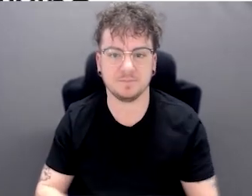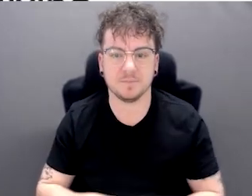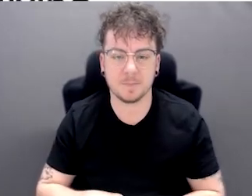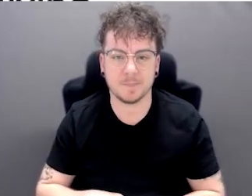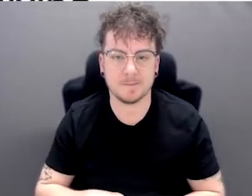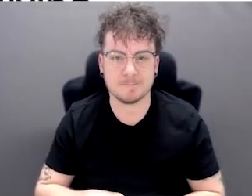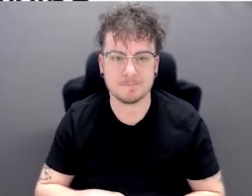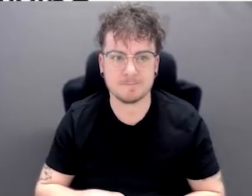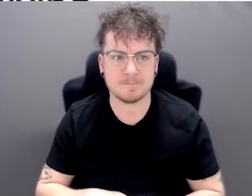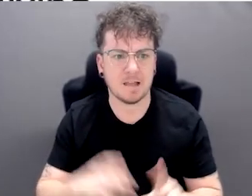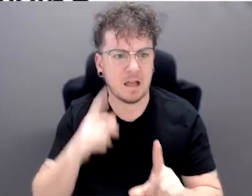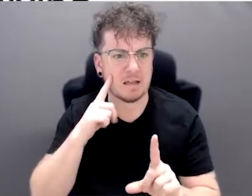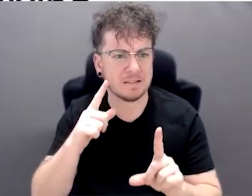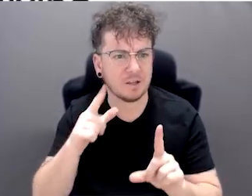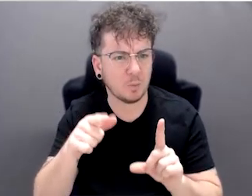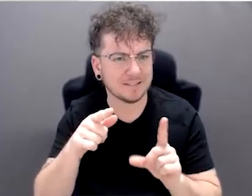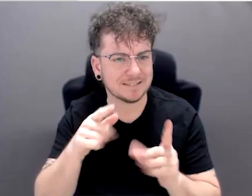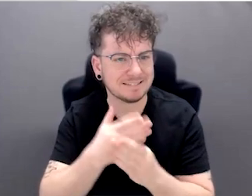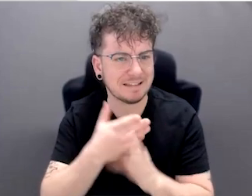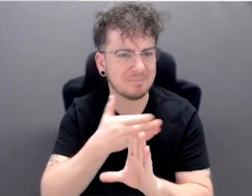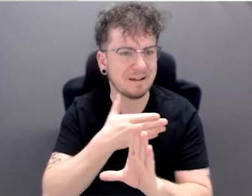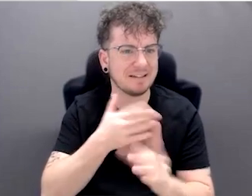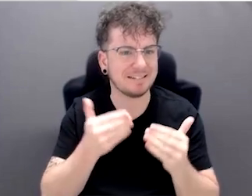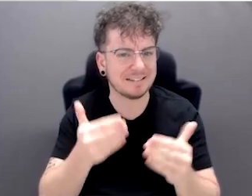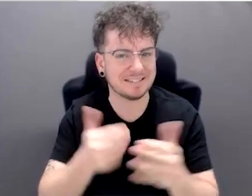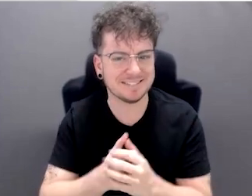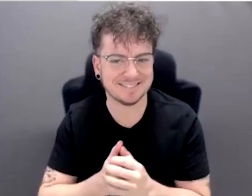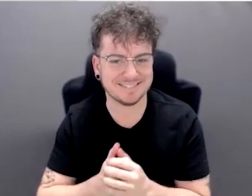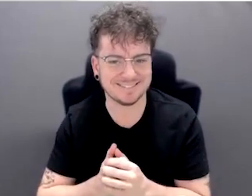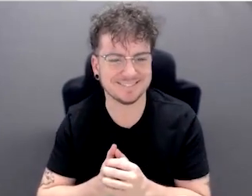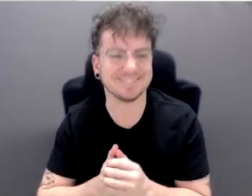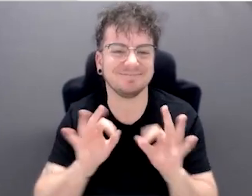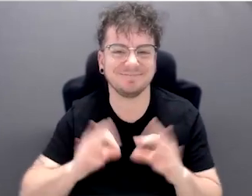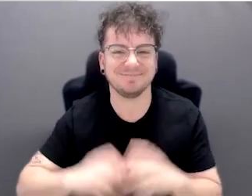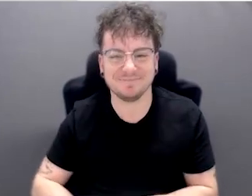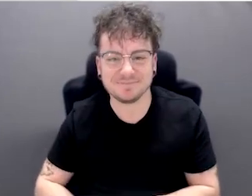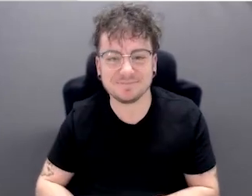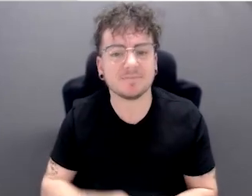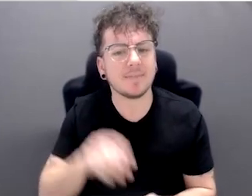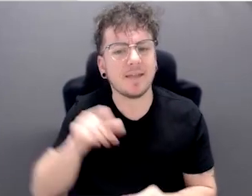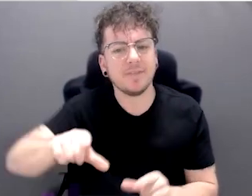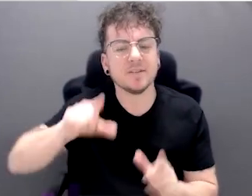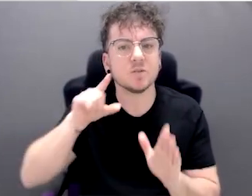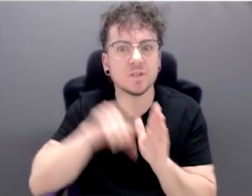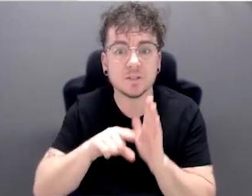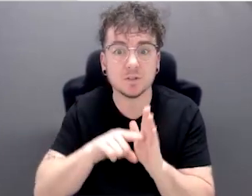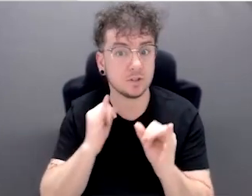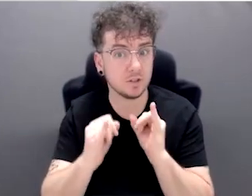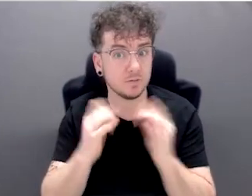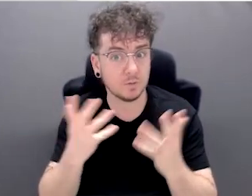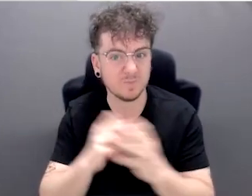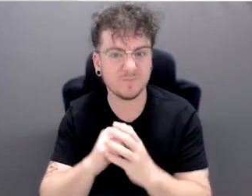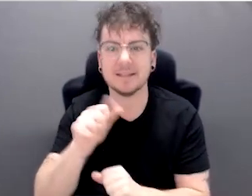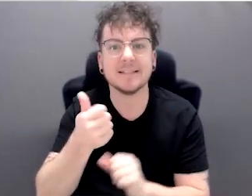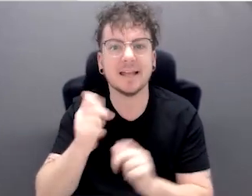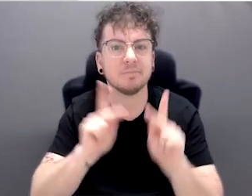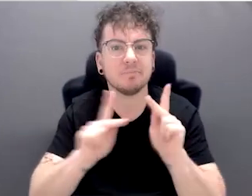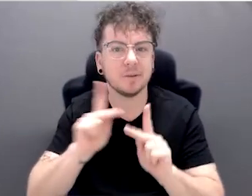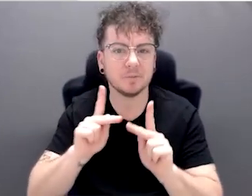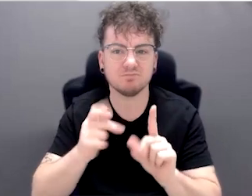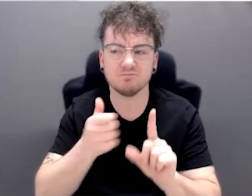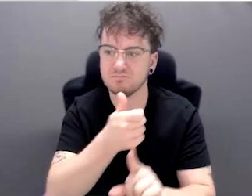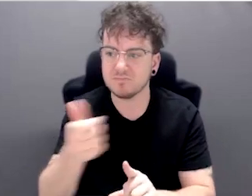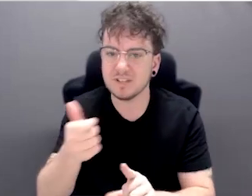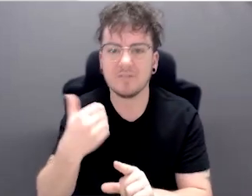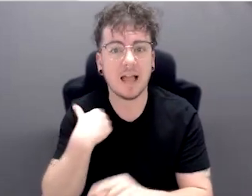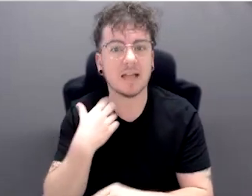I think we're a slide behind. Next slide, please. Thank you. This research interviewed 10 employees with speech